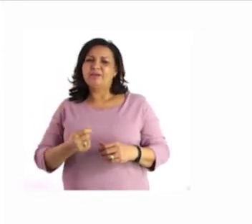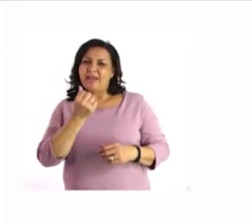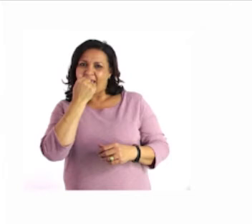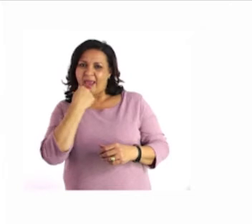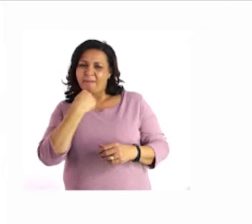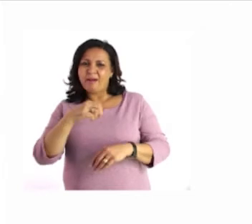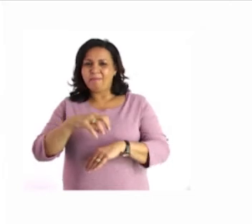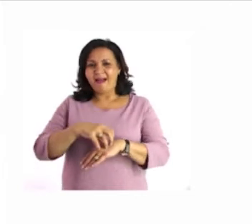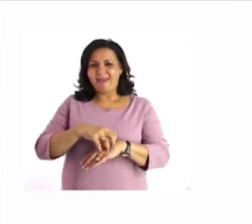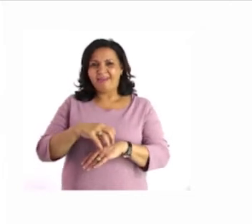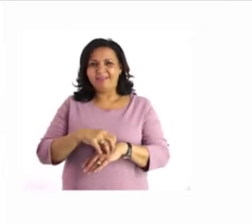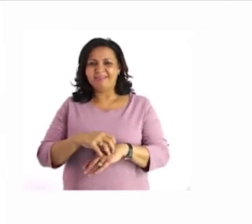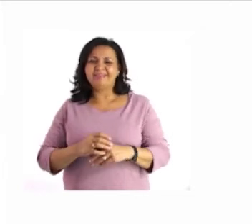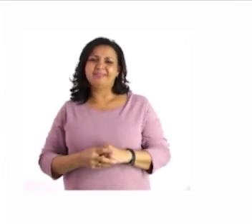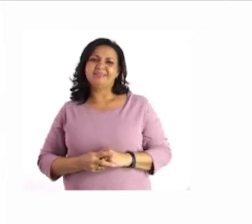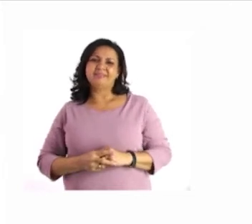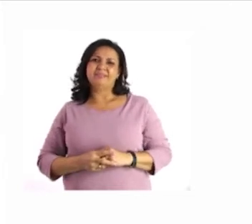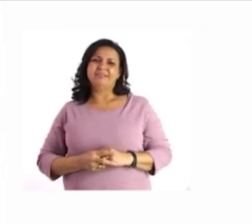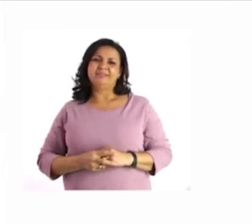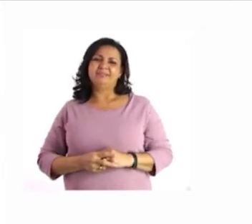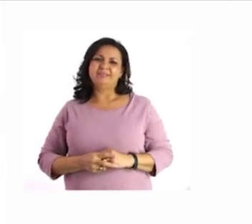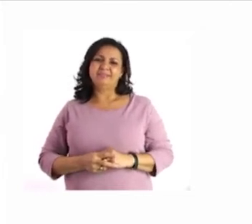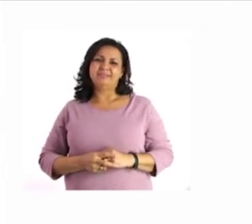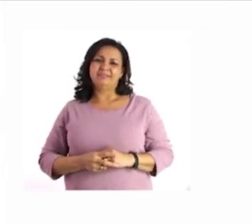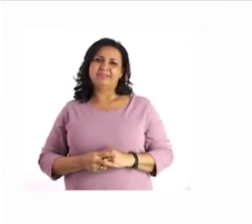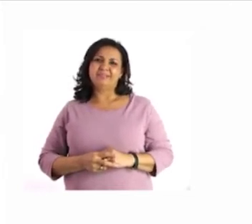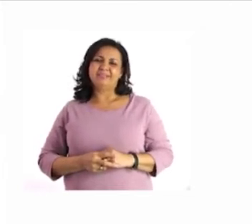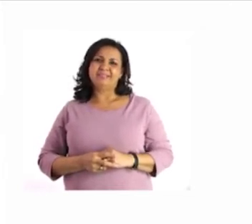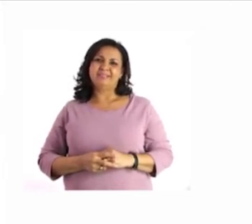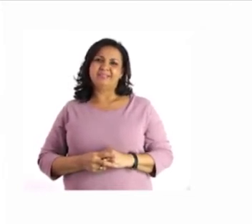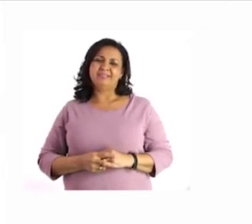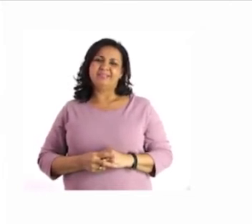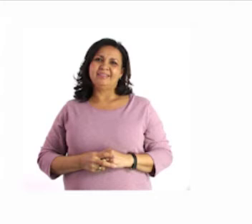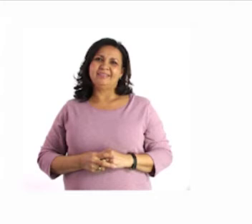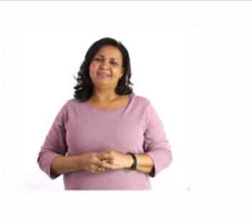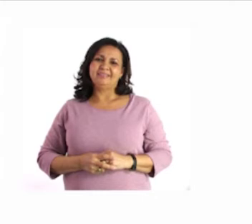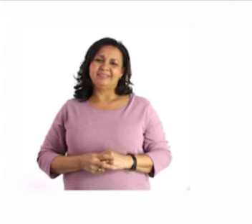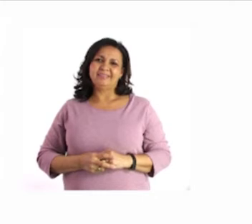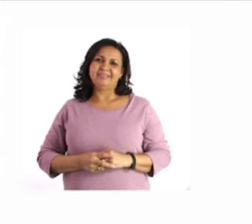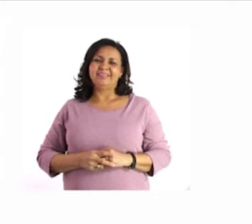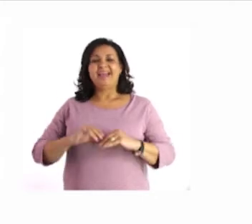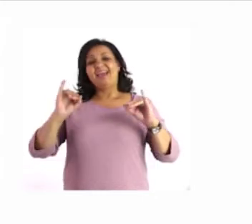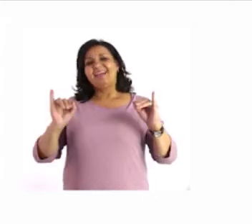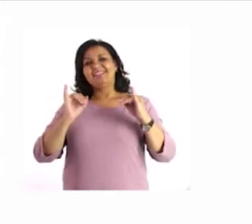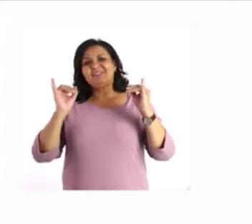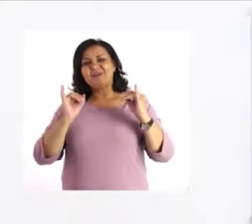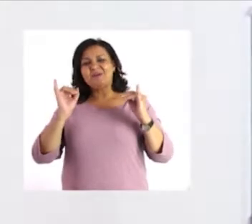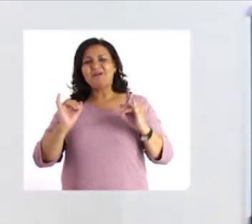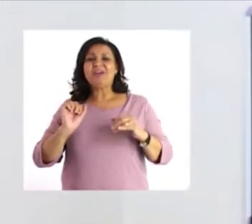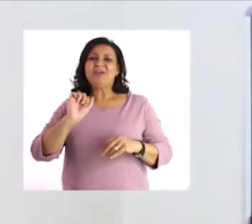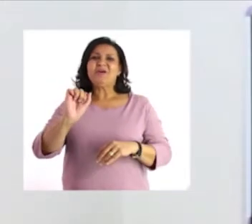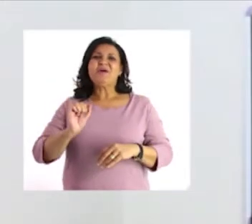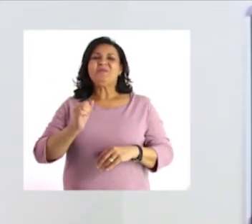will discover where the apple pie was hidden. And so now you join it and then enjoy your apple